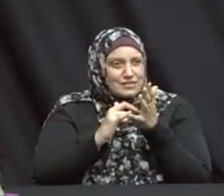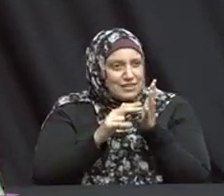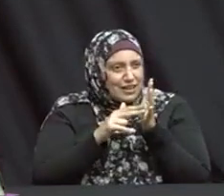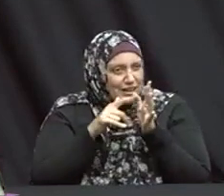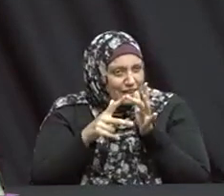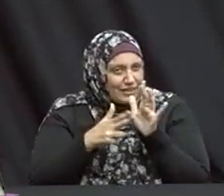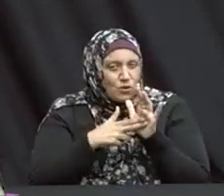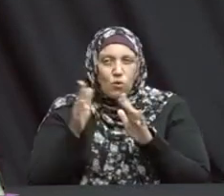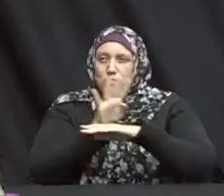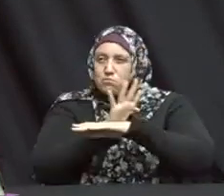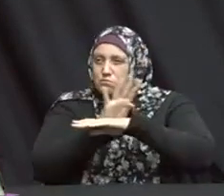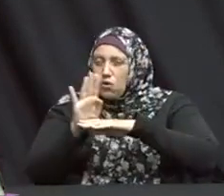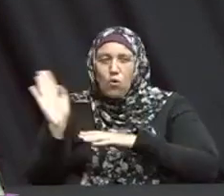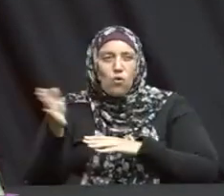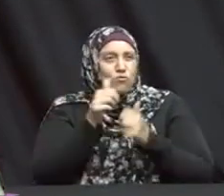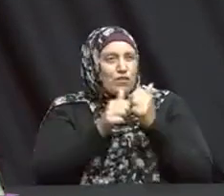sisters.